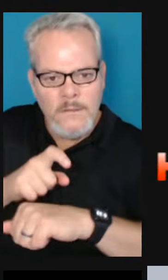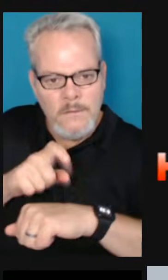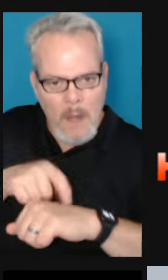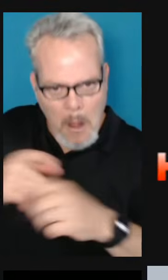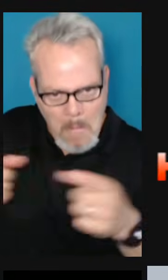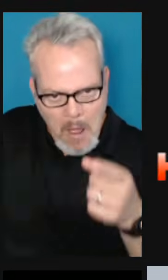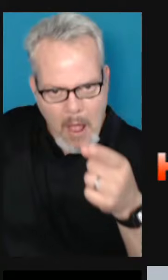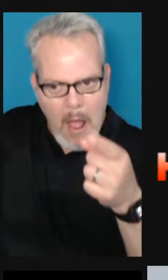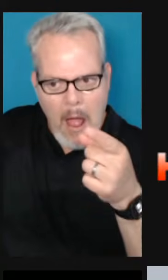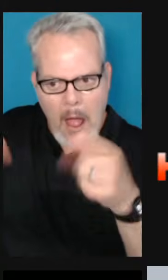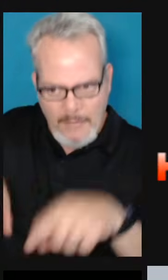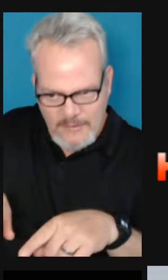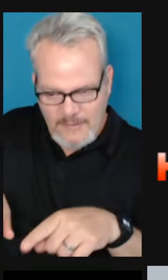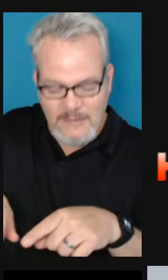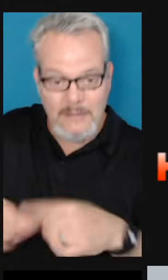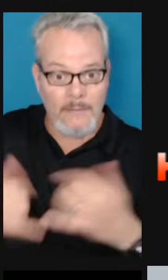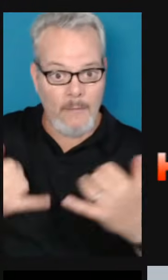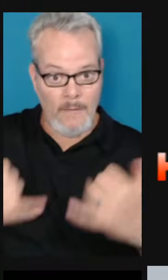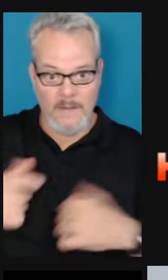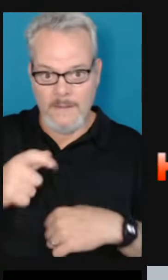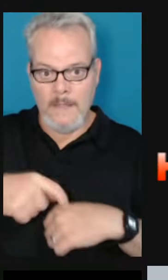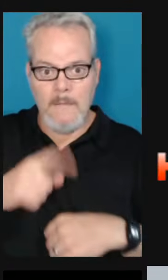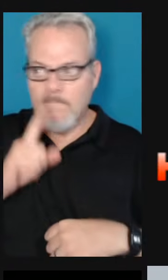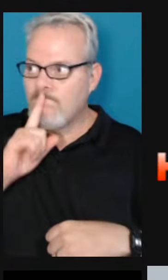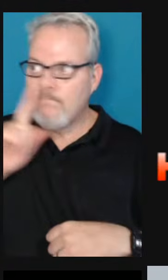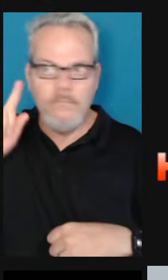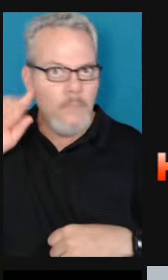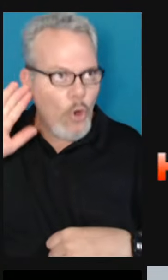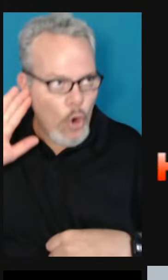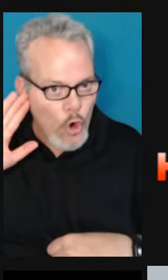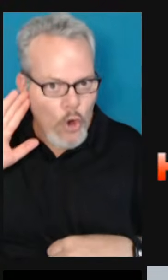in Volcano this time around. Partly it's